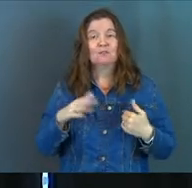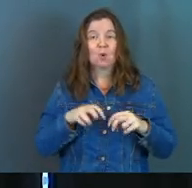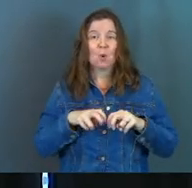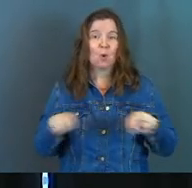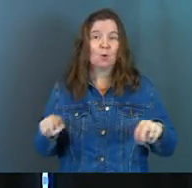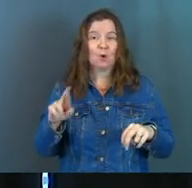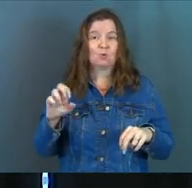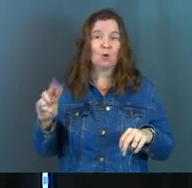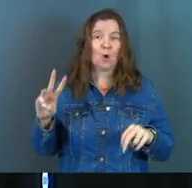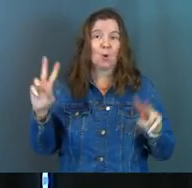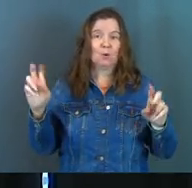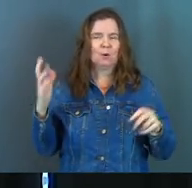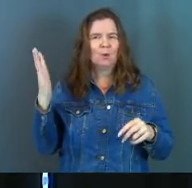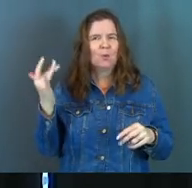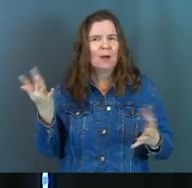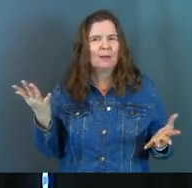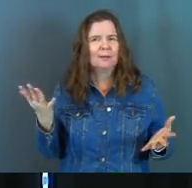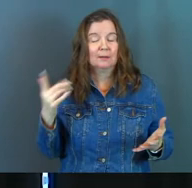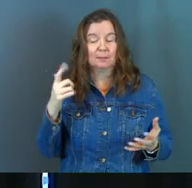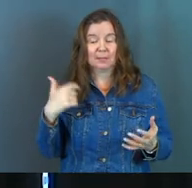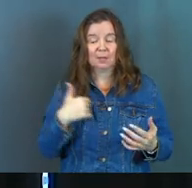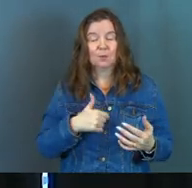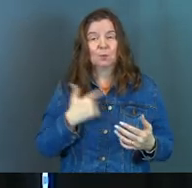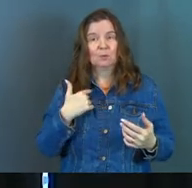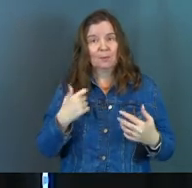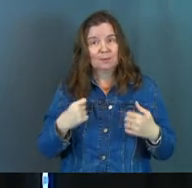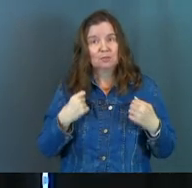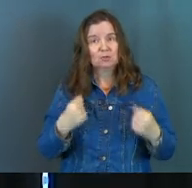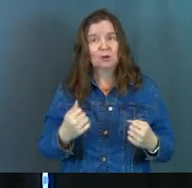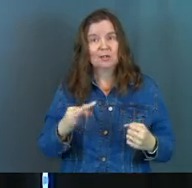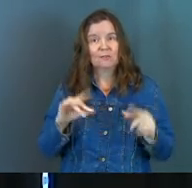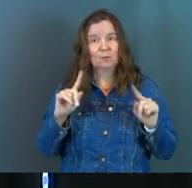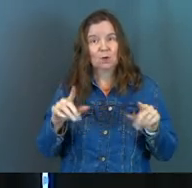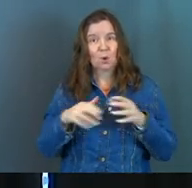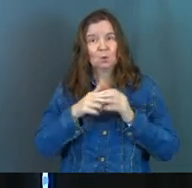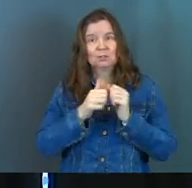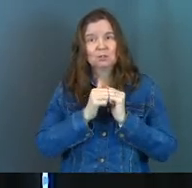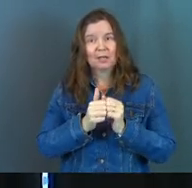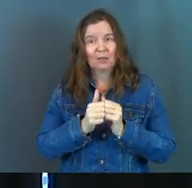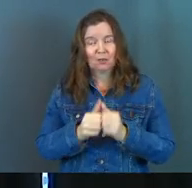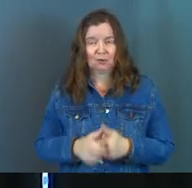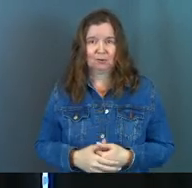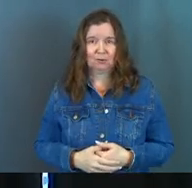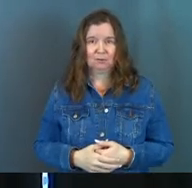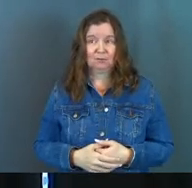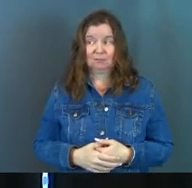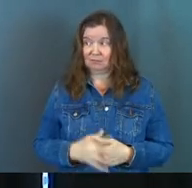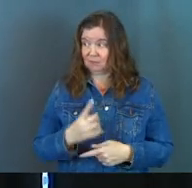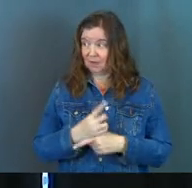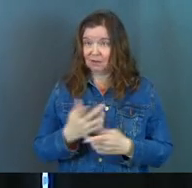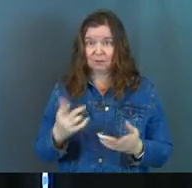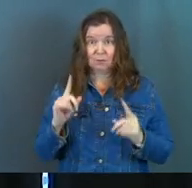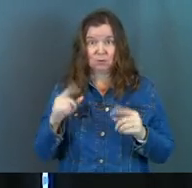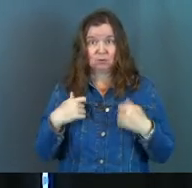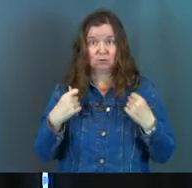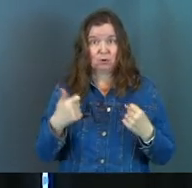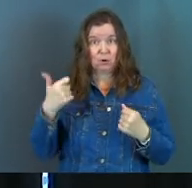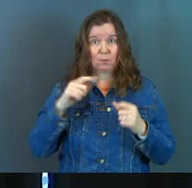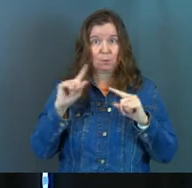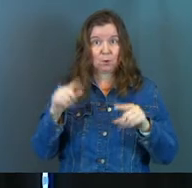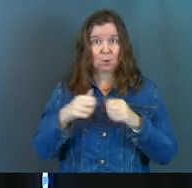row. Why? Because we'll be stronger if we go together. Aren't we stronger when we go